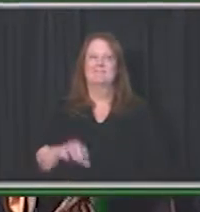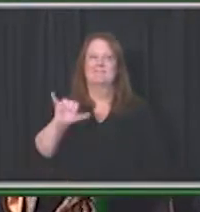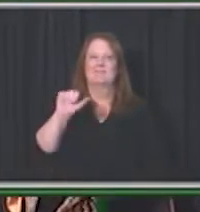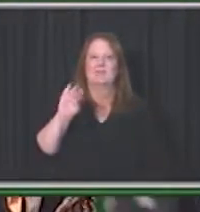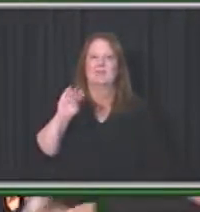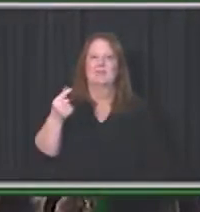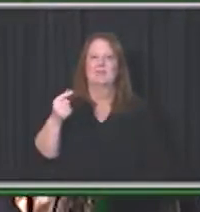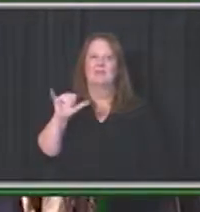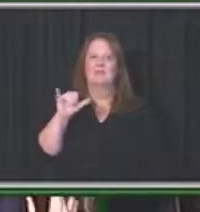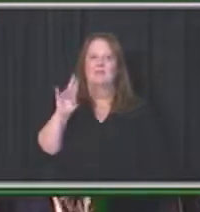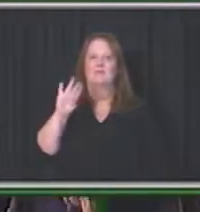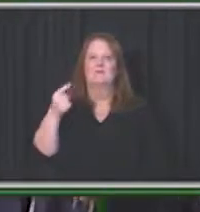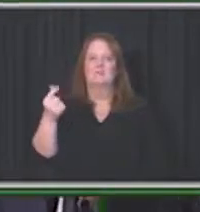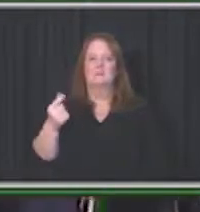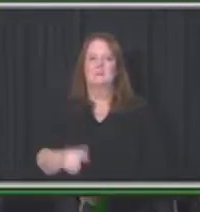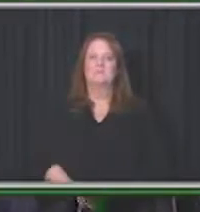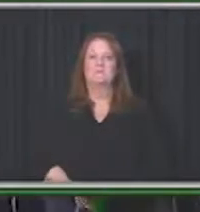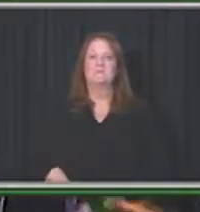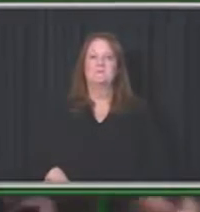Yang Yang.